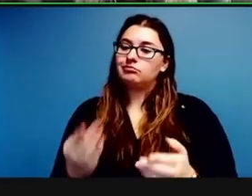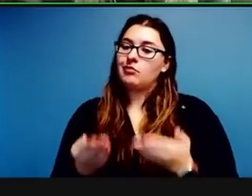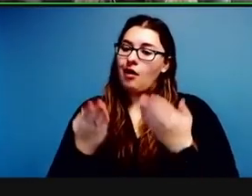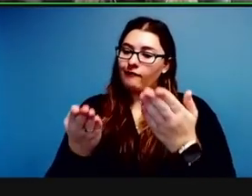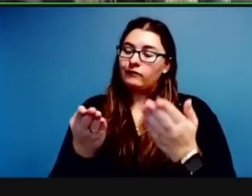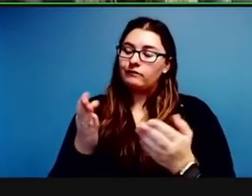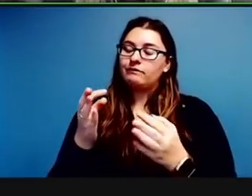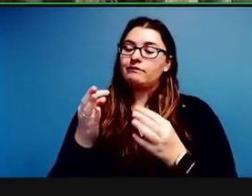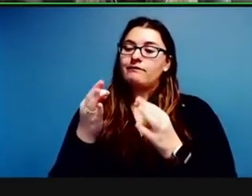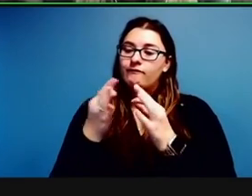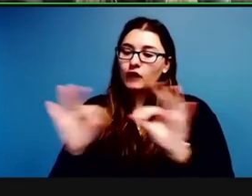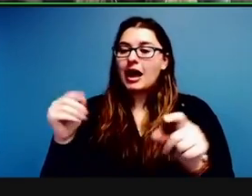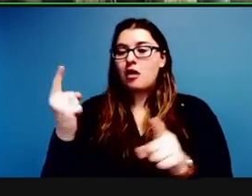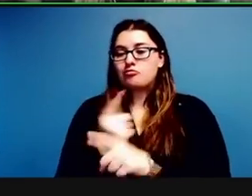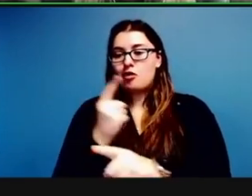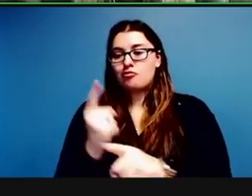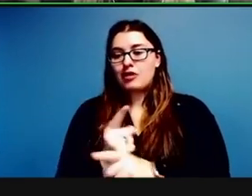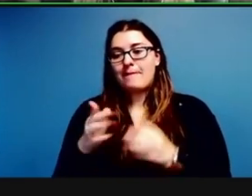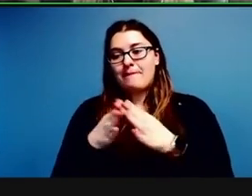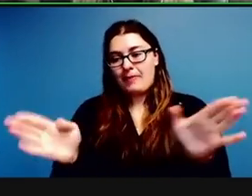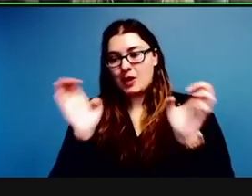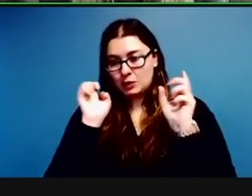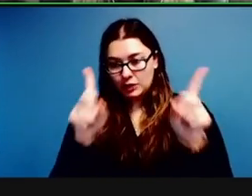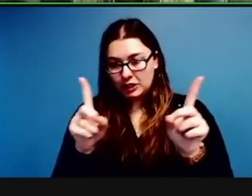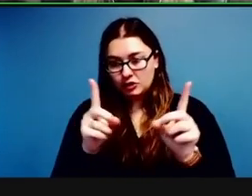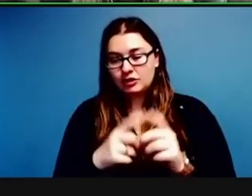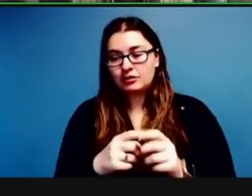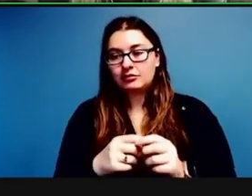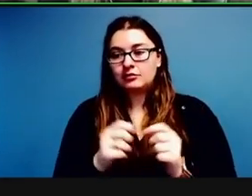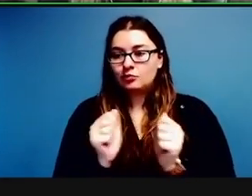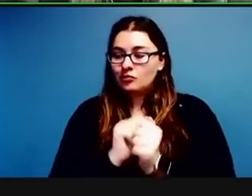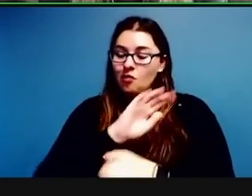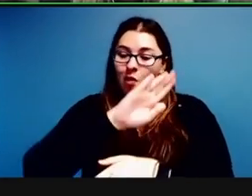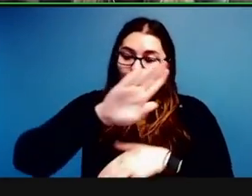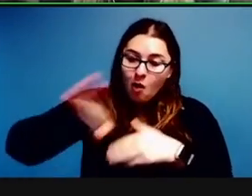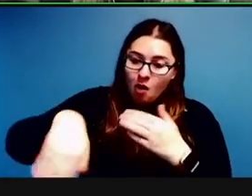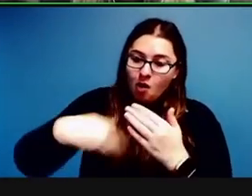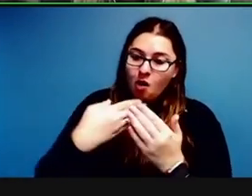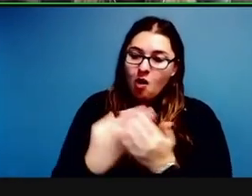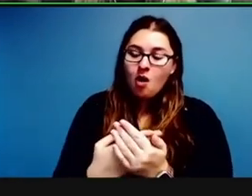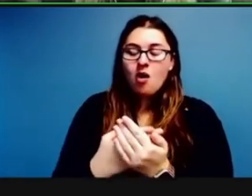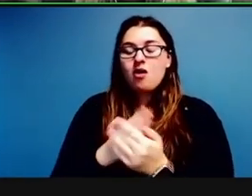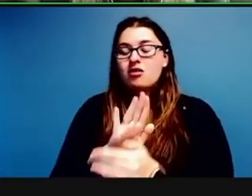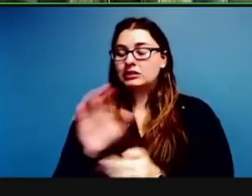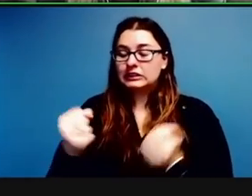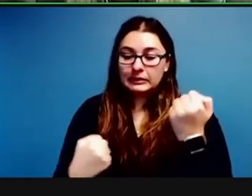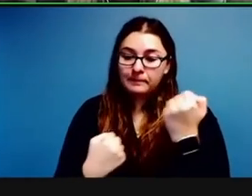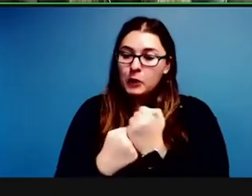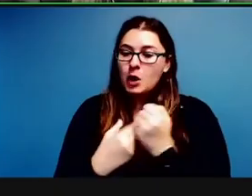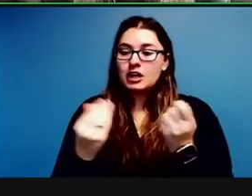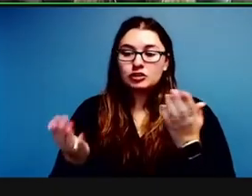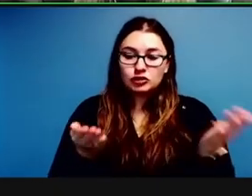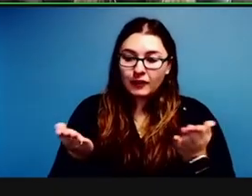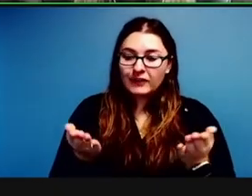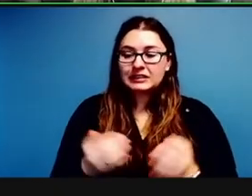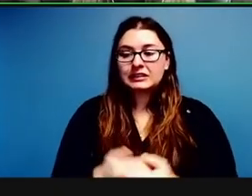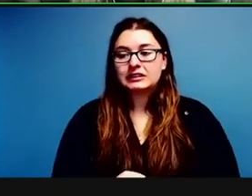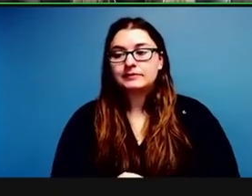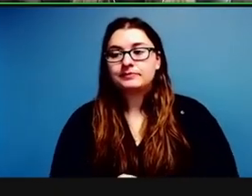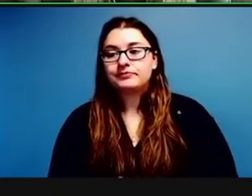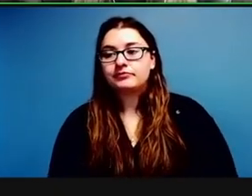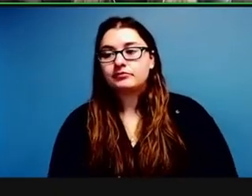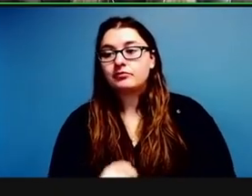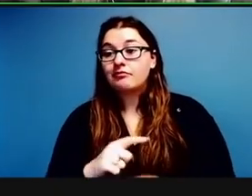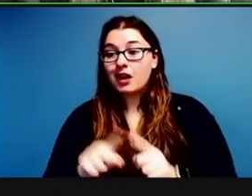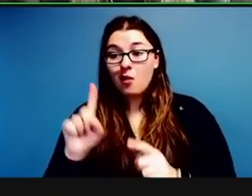a free and appropriate public education with all of the supports and services in place.